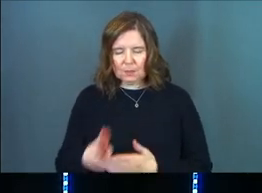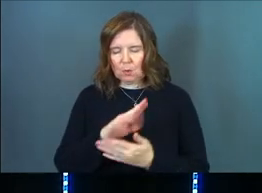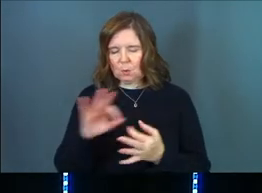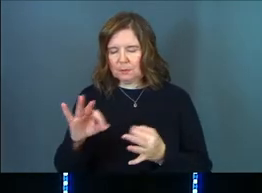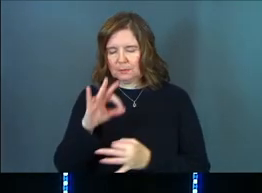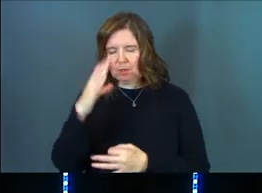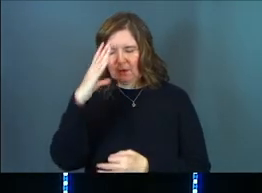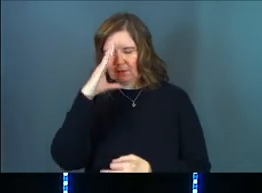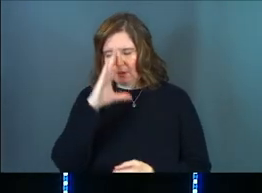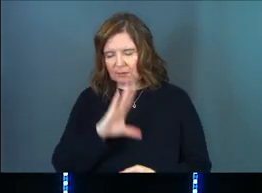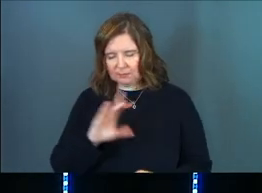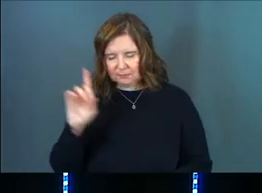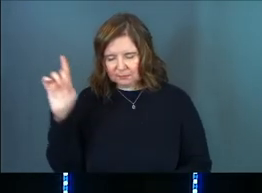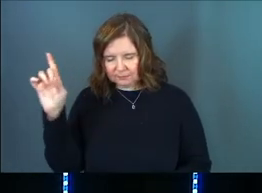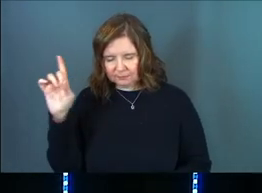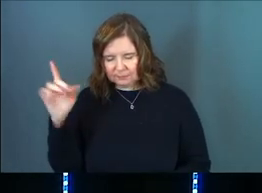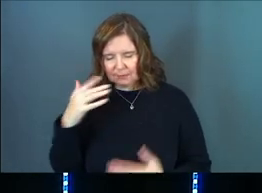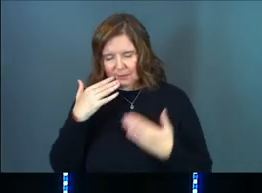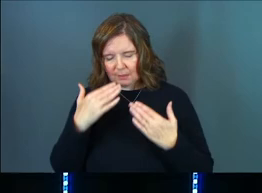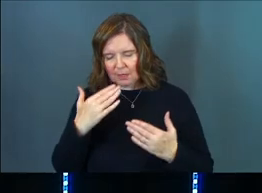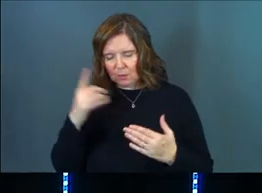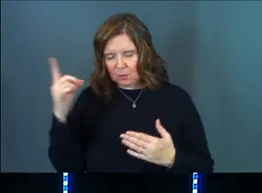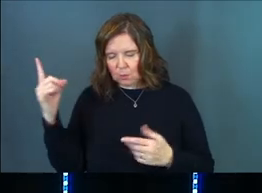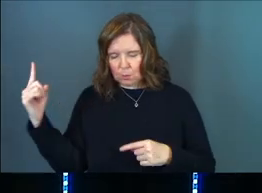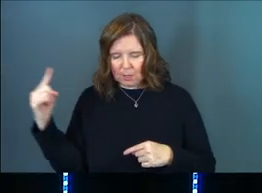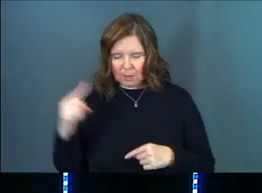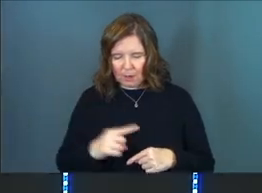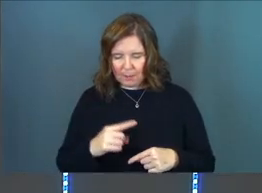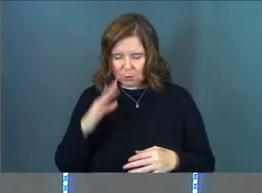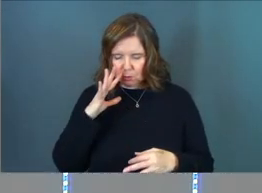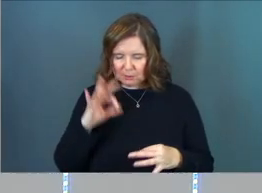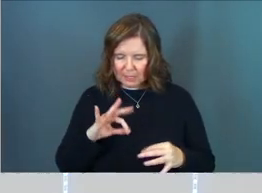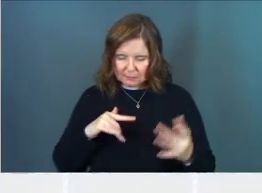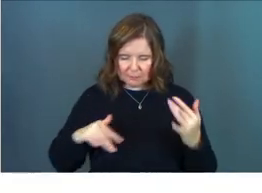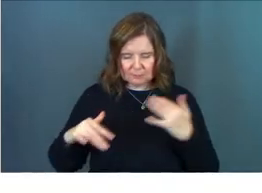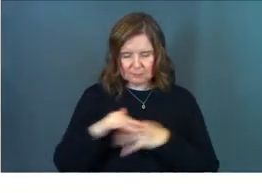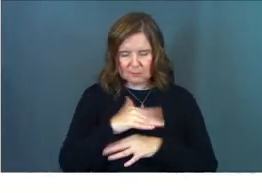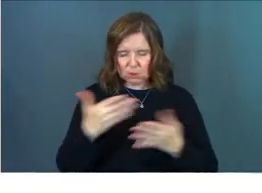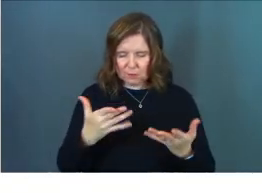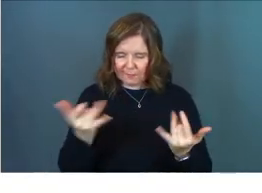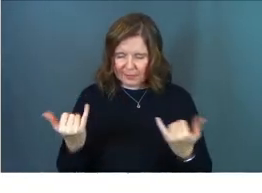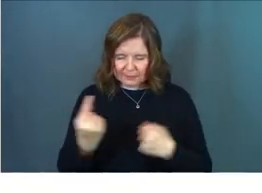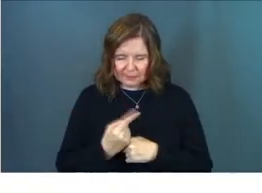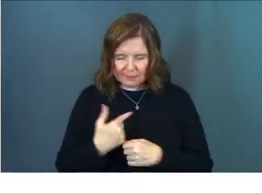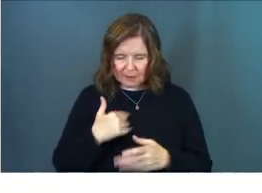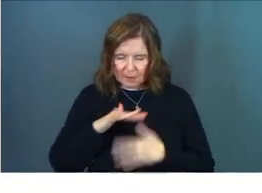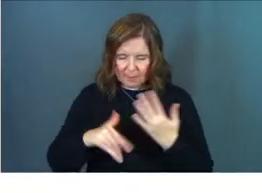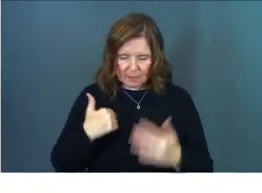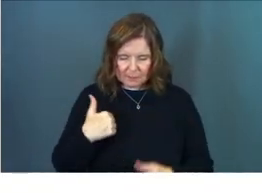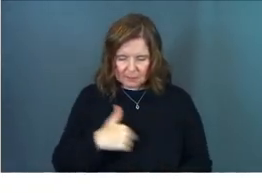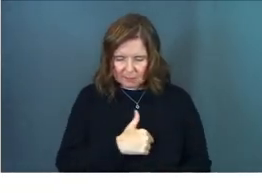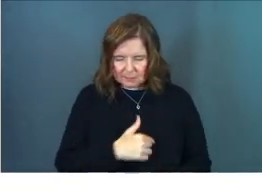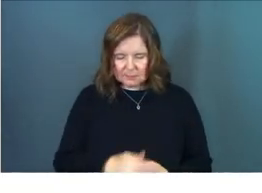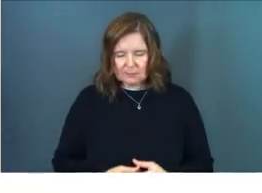Holy Spirit of God, thank you, God, that you come and you decide to be present in a service like this amongst us.